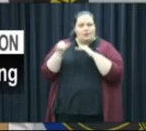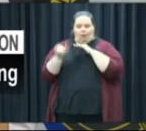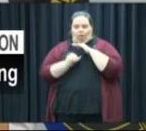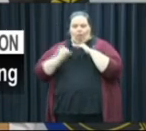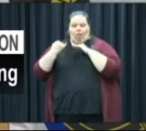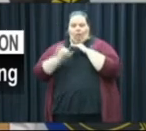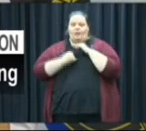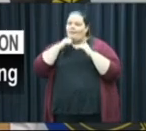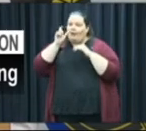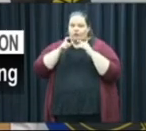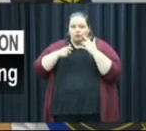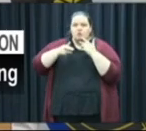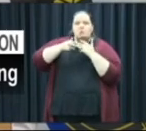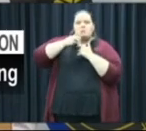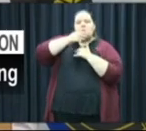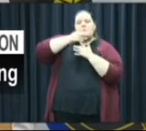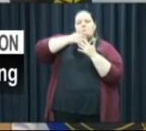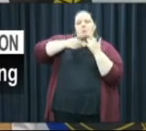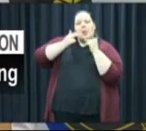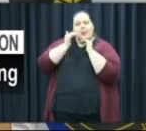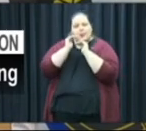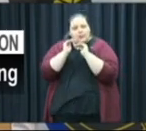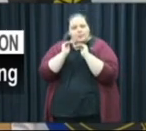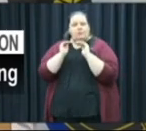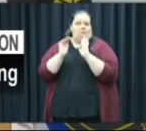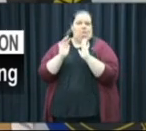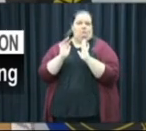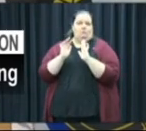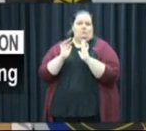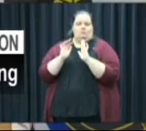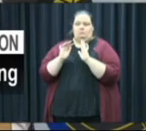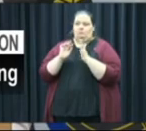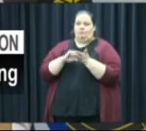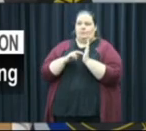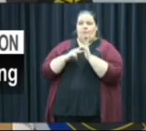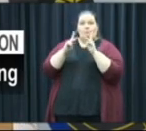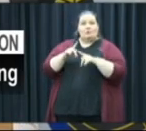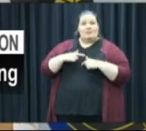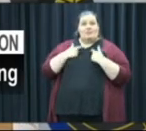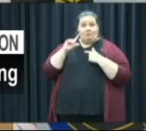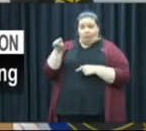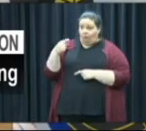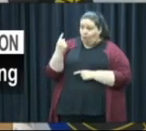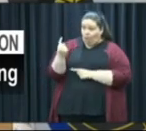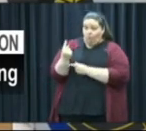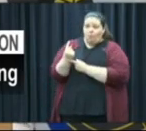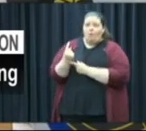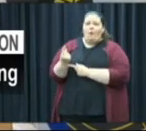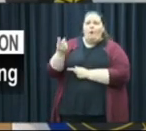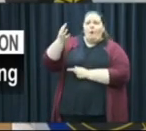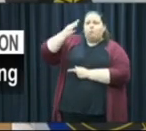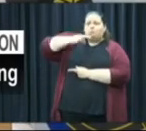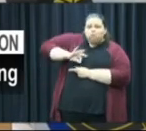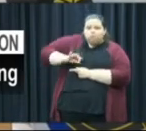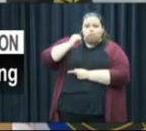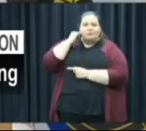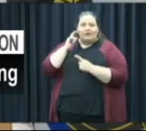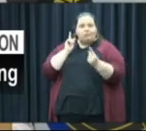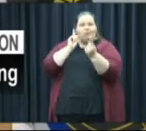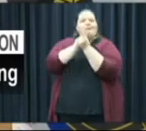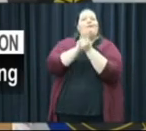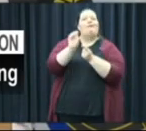negative impacts that come with isolation. So obviously a person who lives alone would benefit the most from having